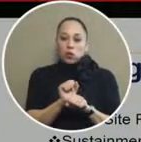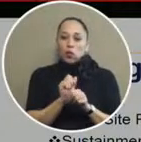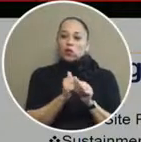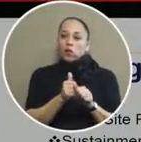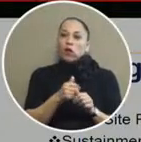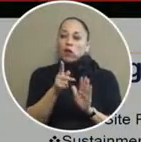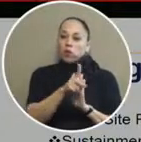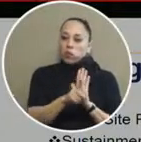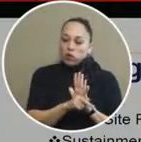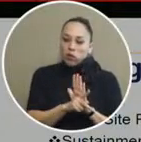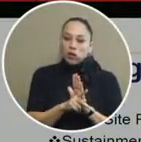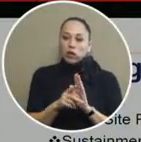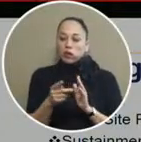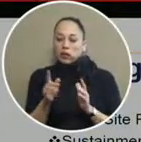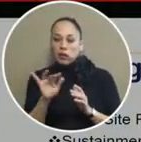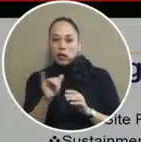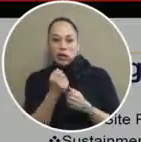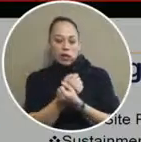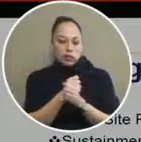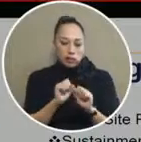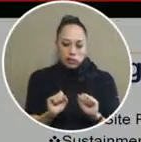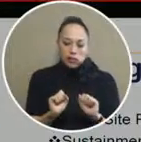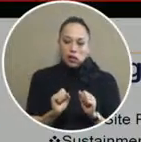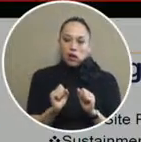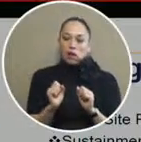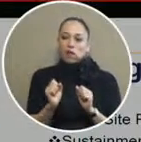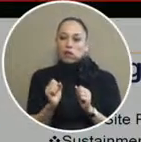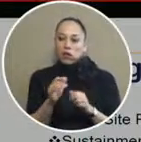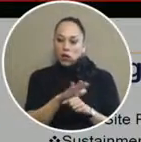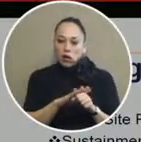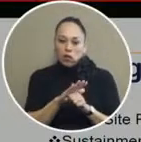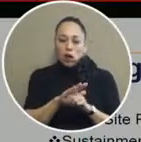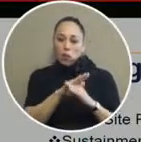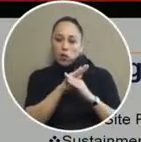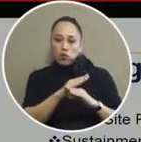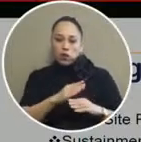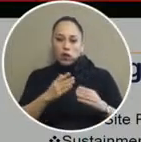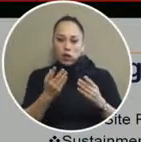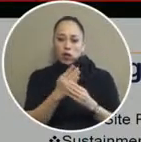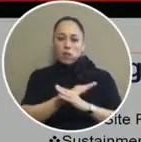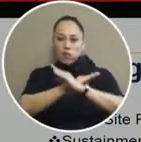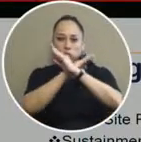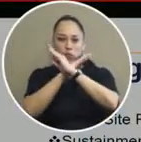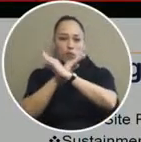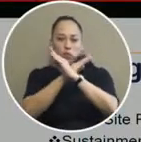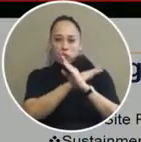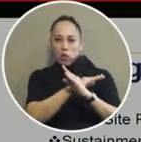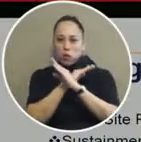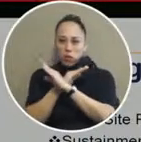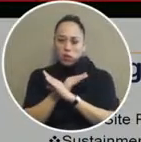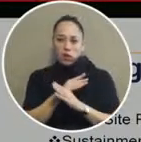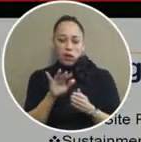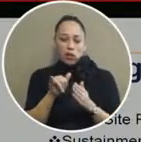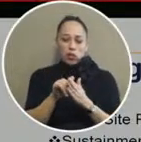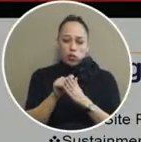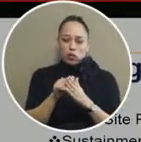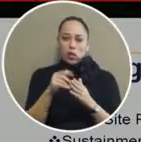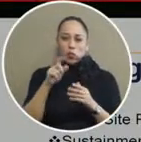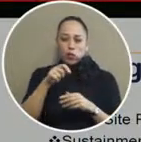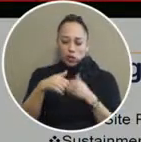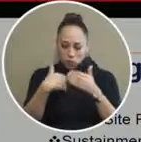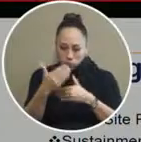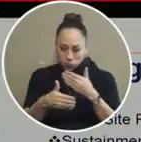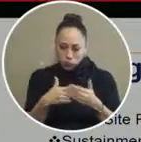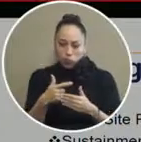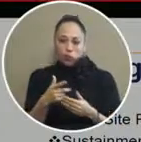protocols. We're examining things like safe queuing areas, protective barriers, those types of things where we have point-to-point